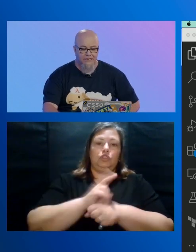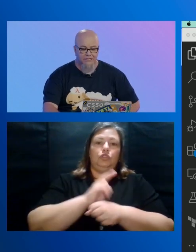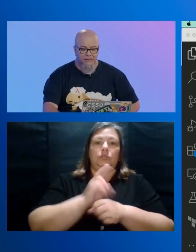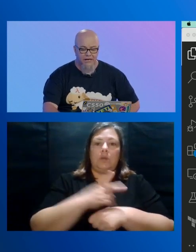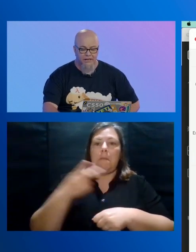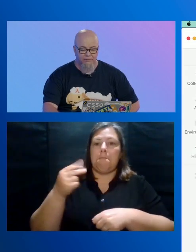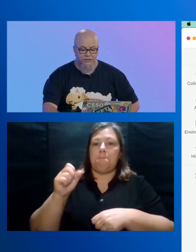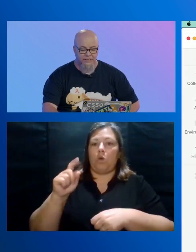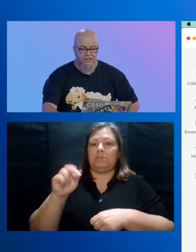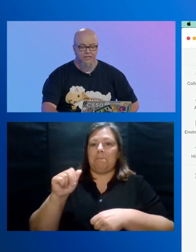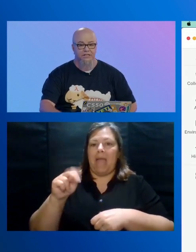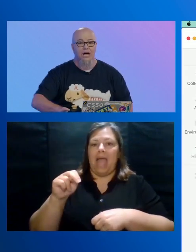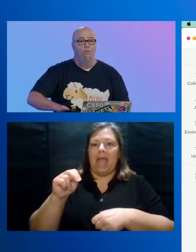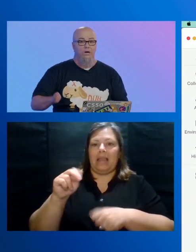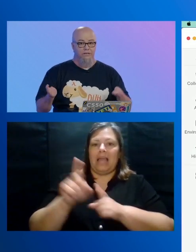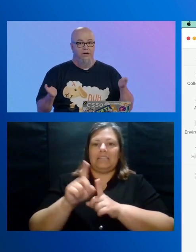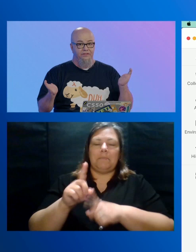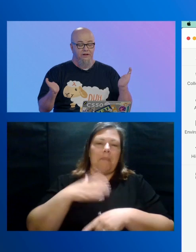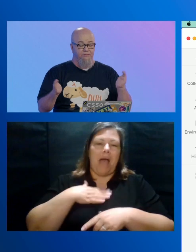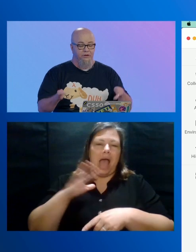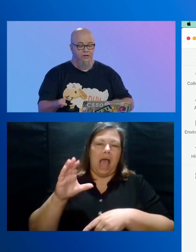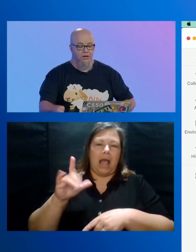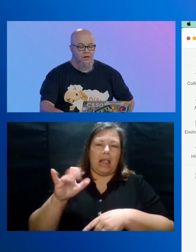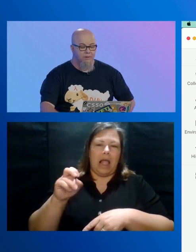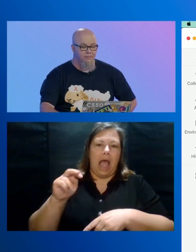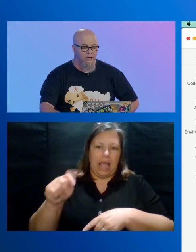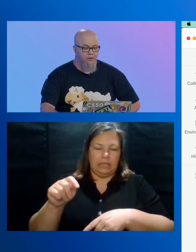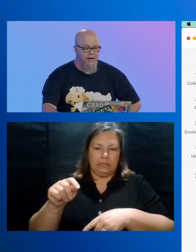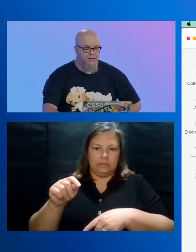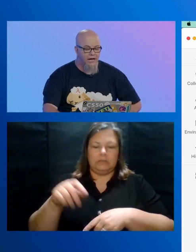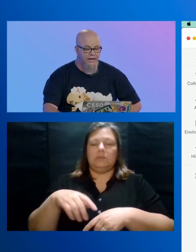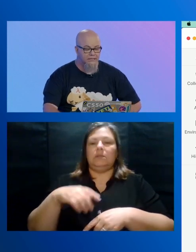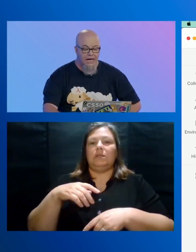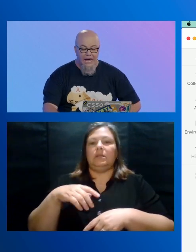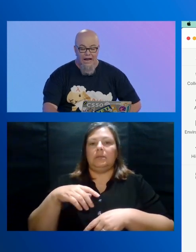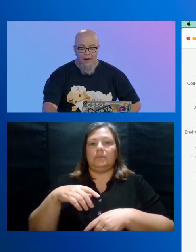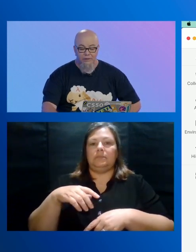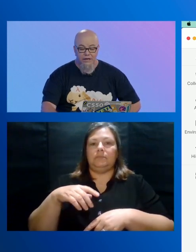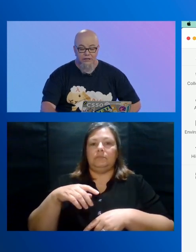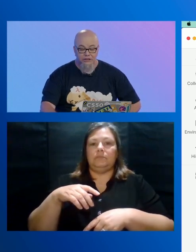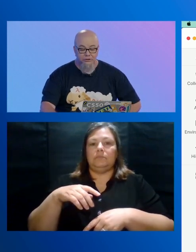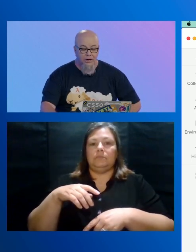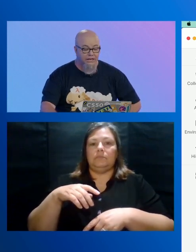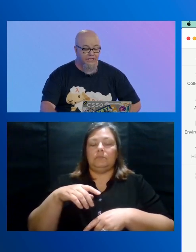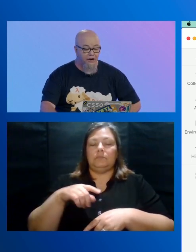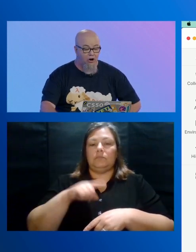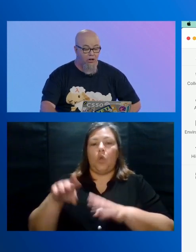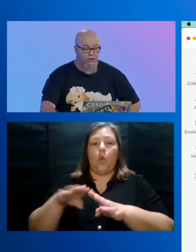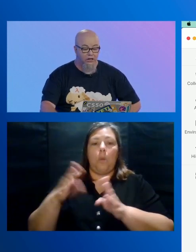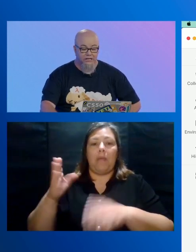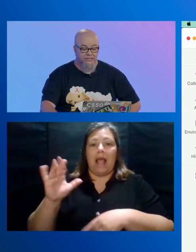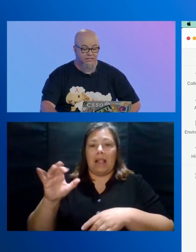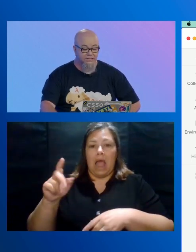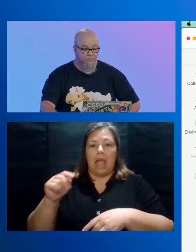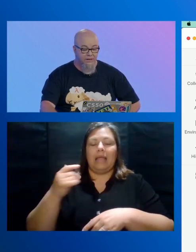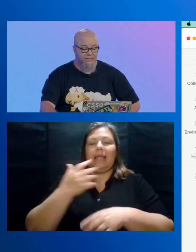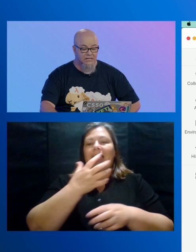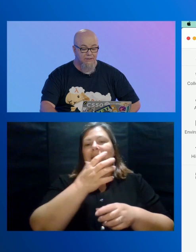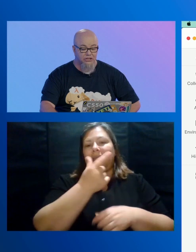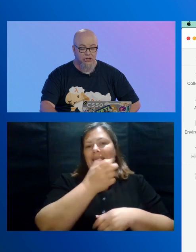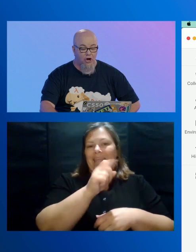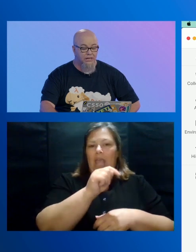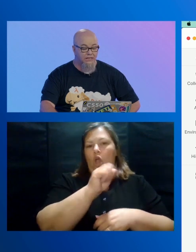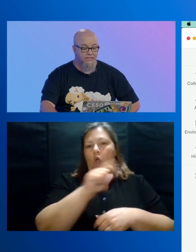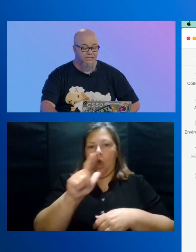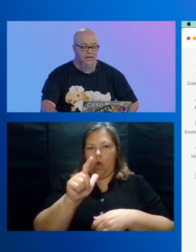have a fancy client like Marcia does, and that was a thing of beauty. But I'm going to go to my client, and I'm going to do a get all against this. And basically,